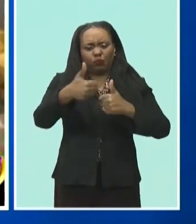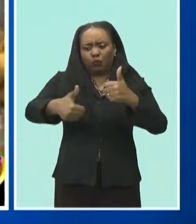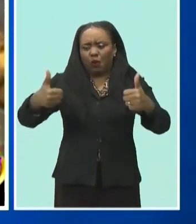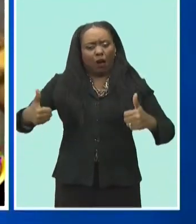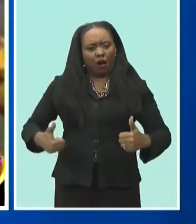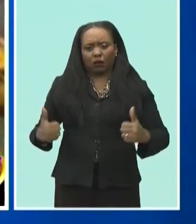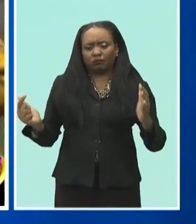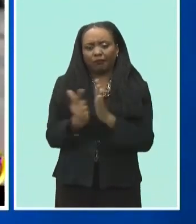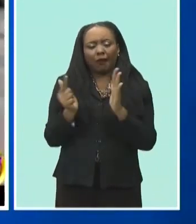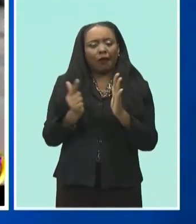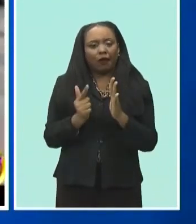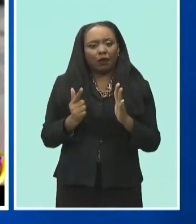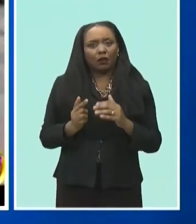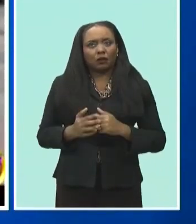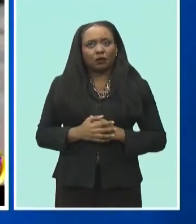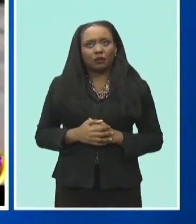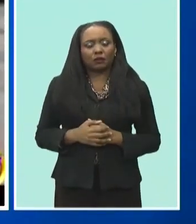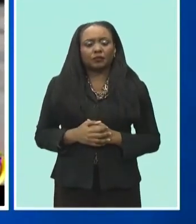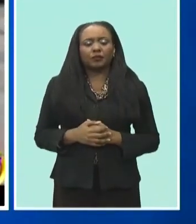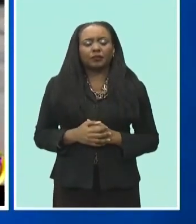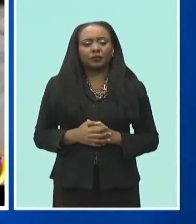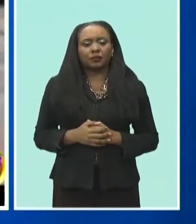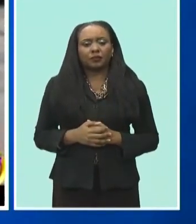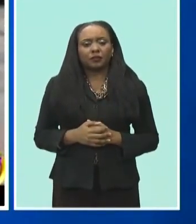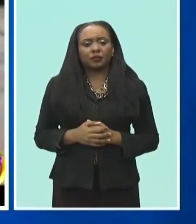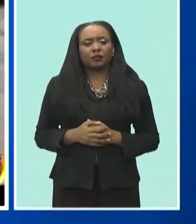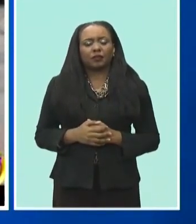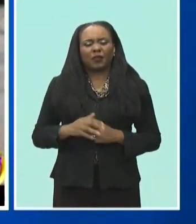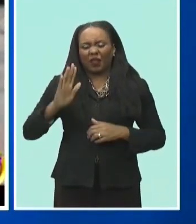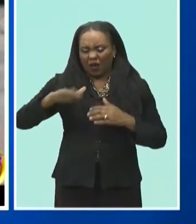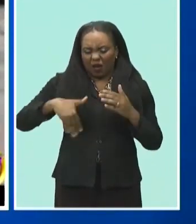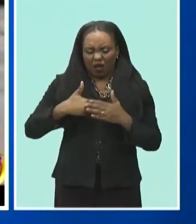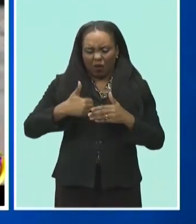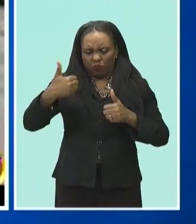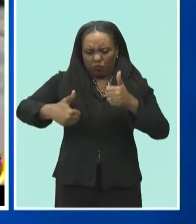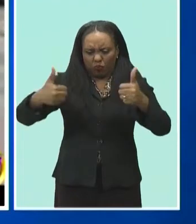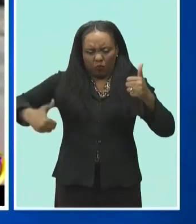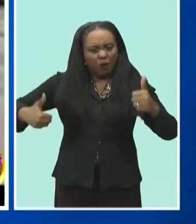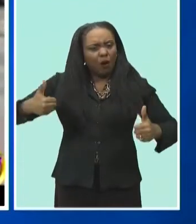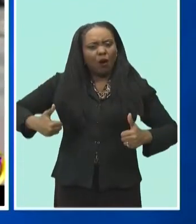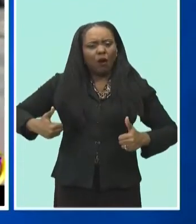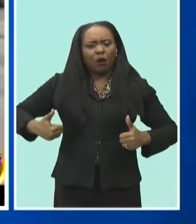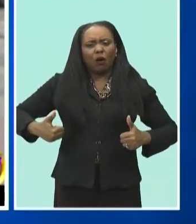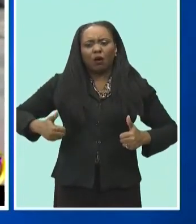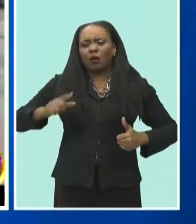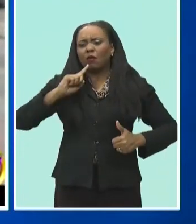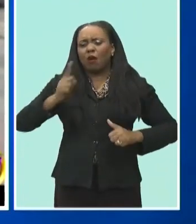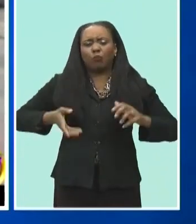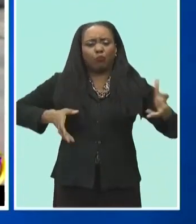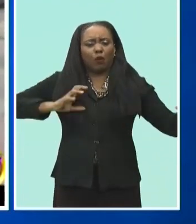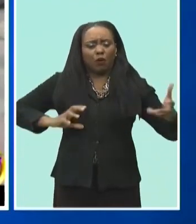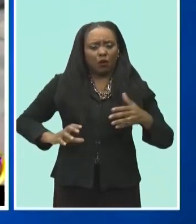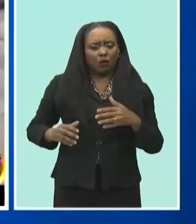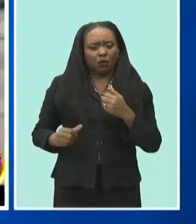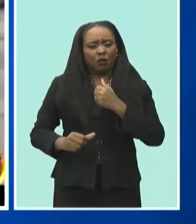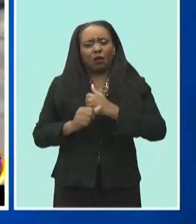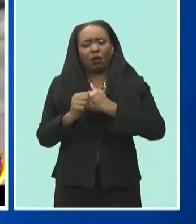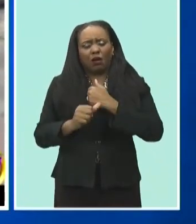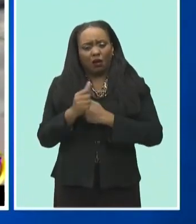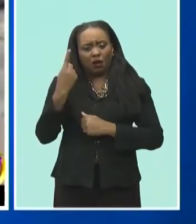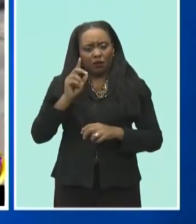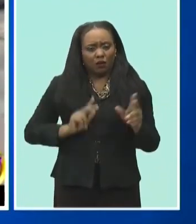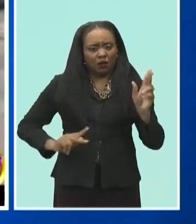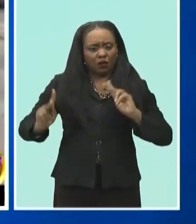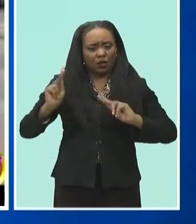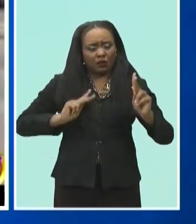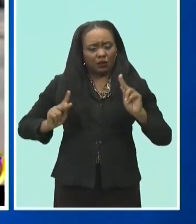illegal vending stalls. These structures poses hazards to various